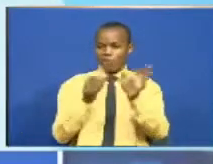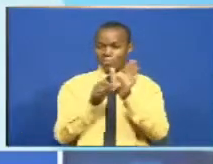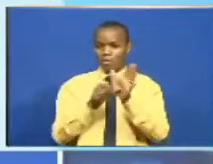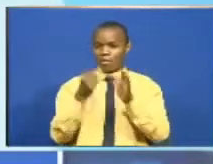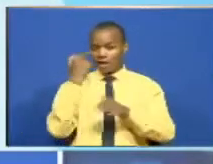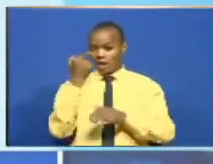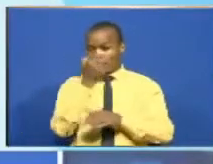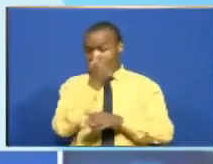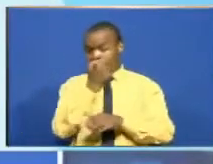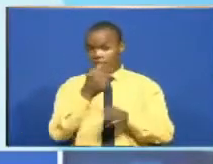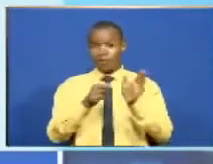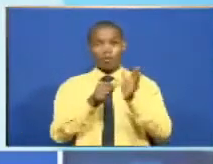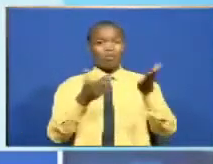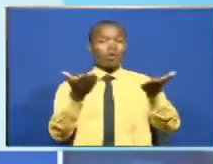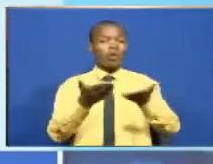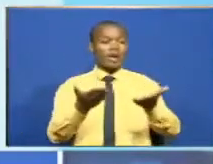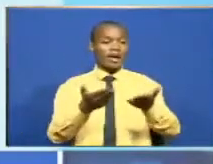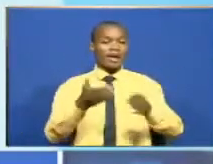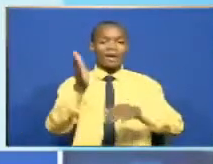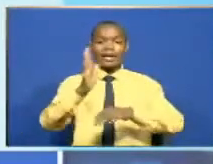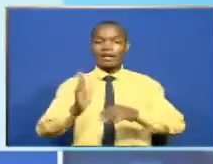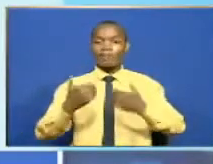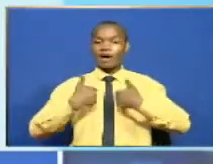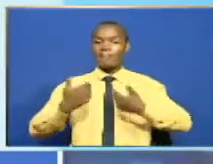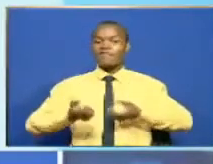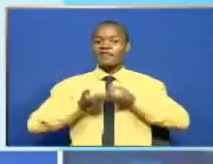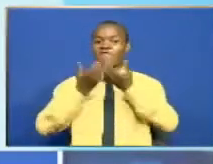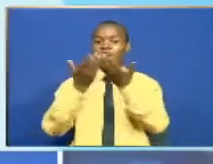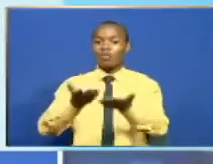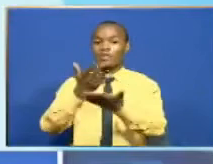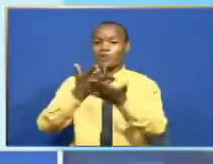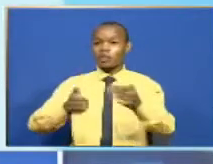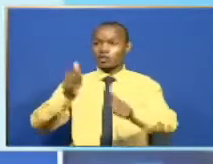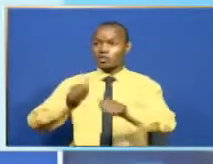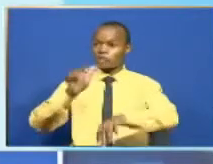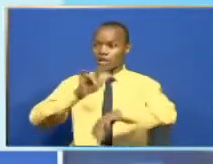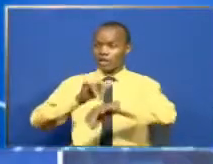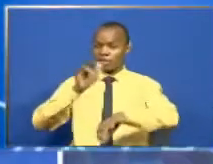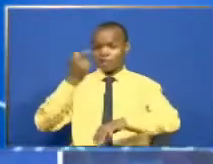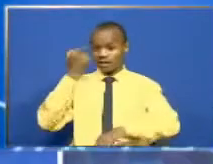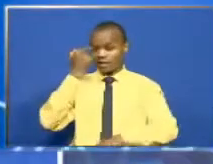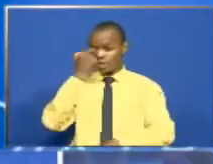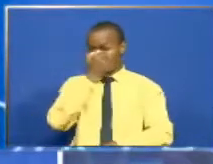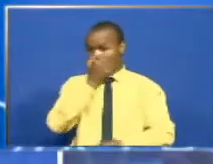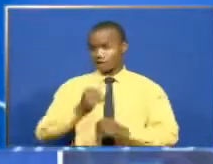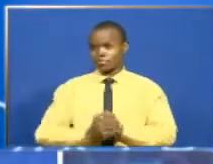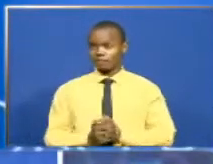have failed to seek early information on things that could negatively affect their sight.